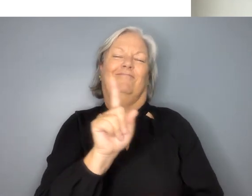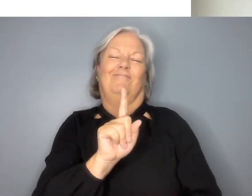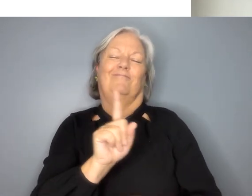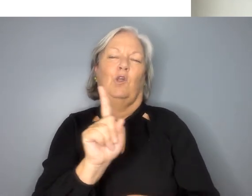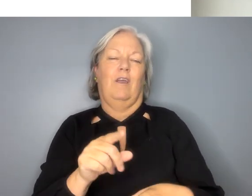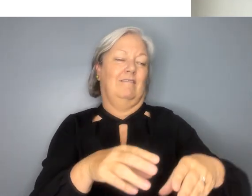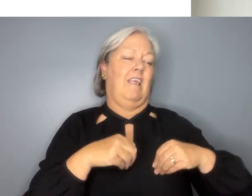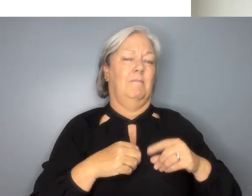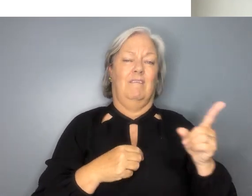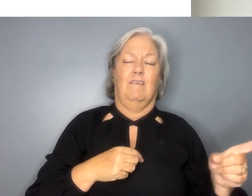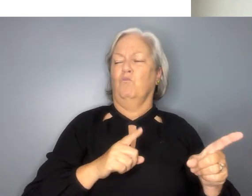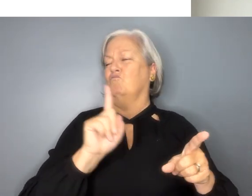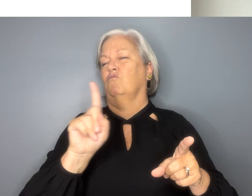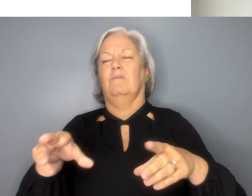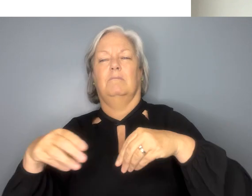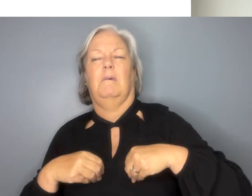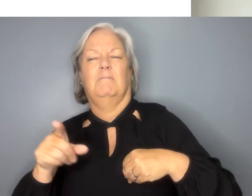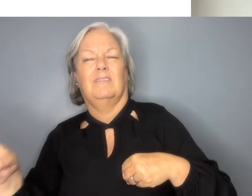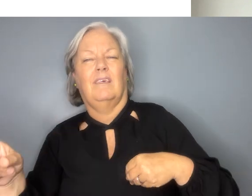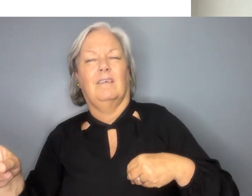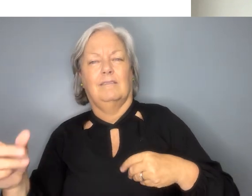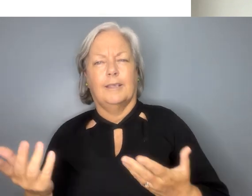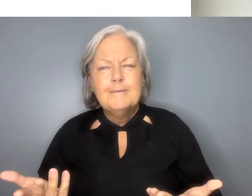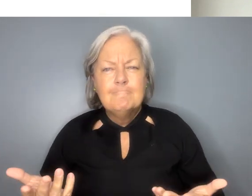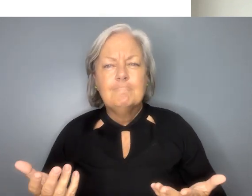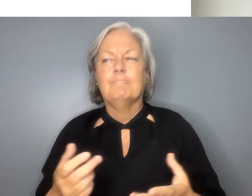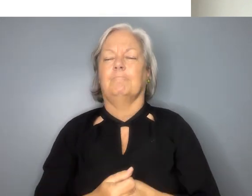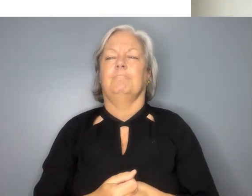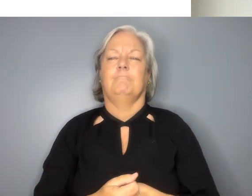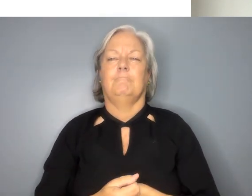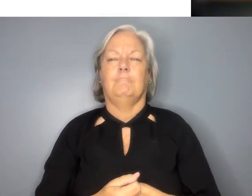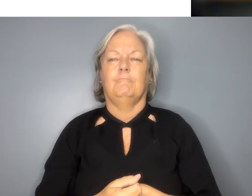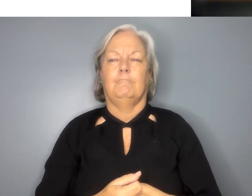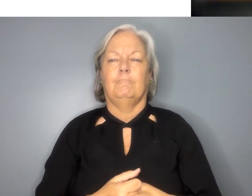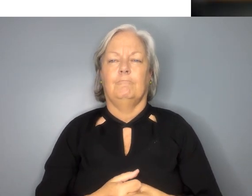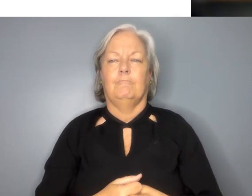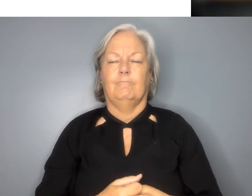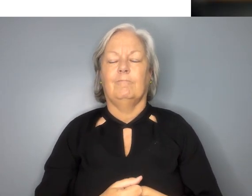don't acknowledge the legitimacy of either aspects of that identity.